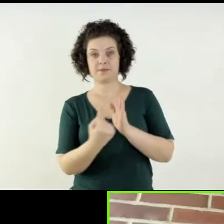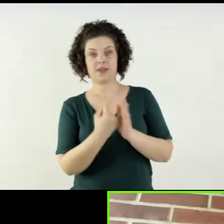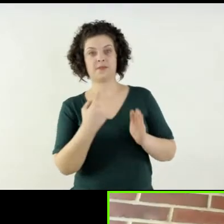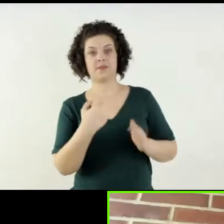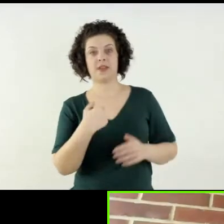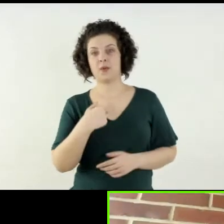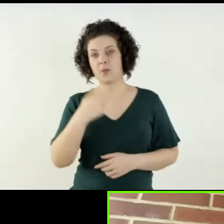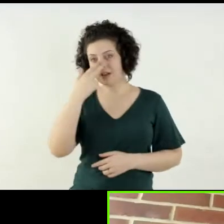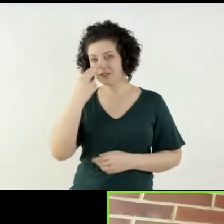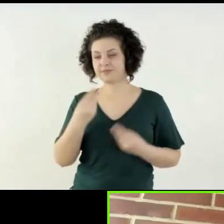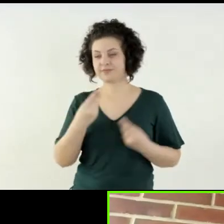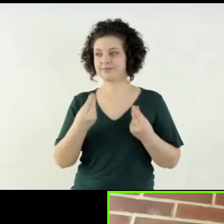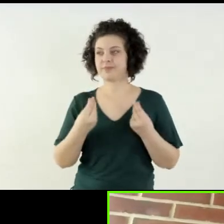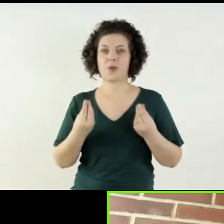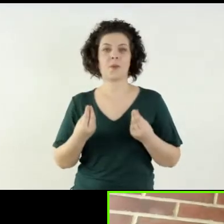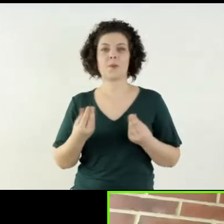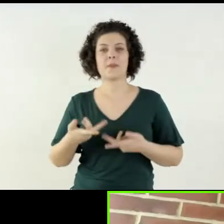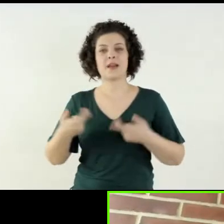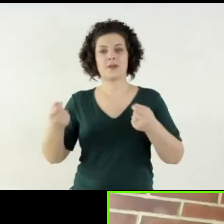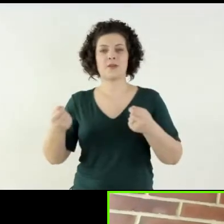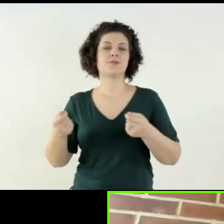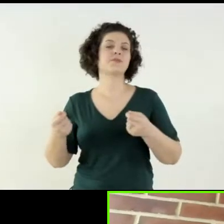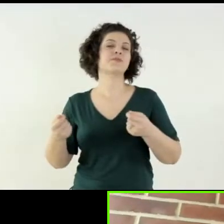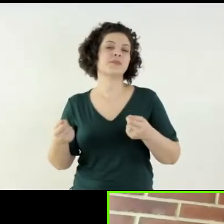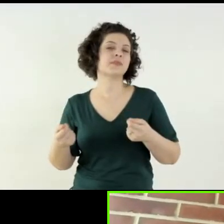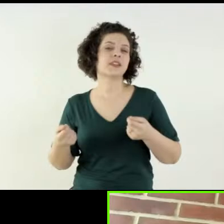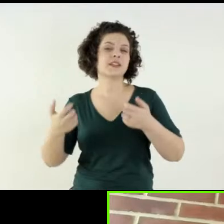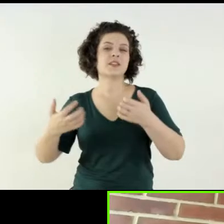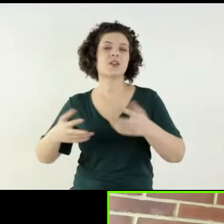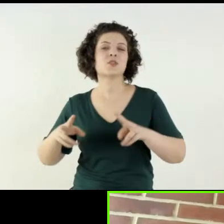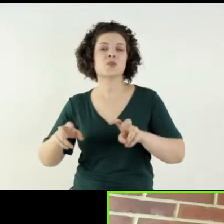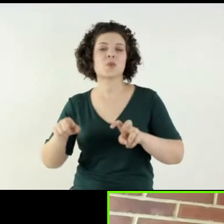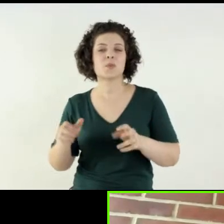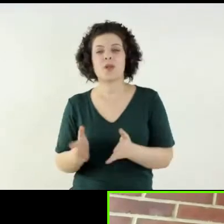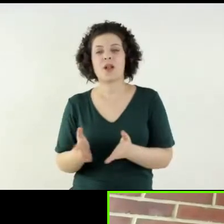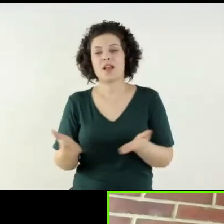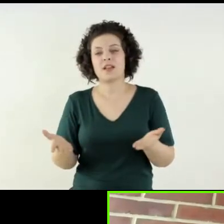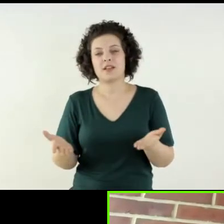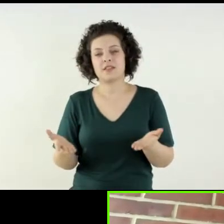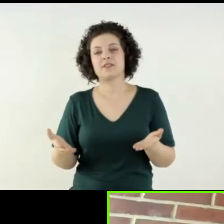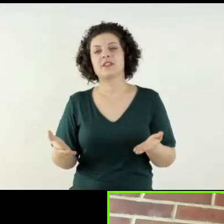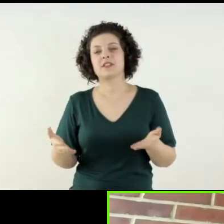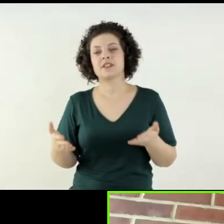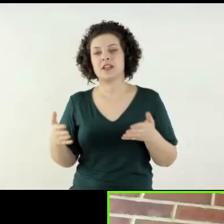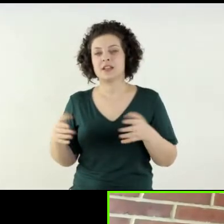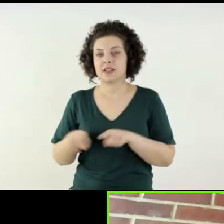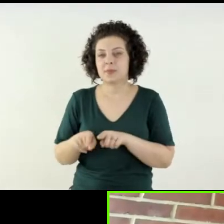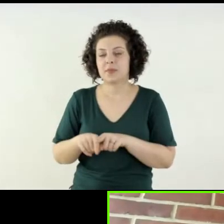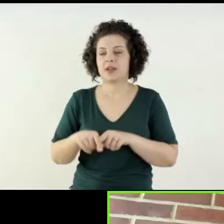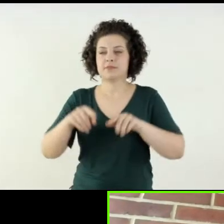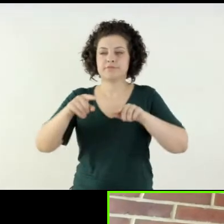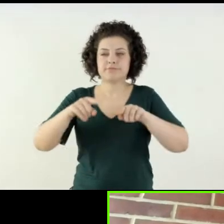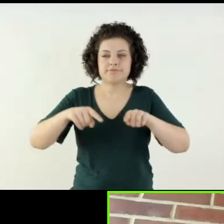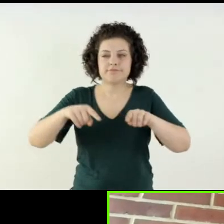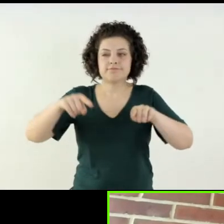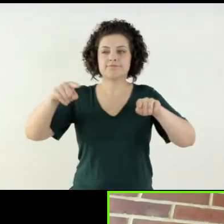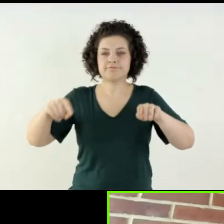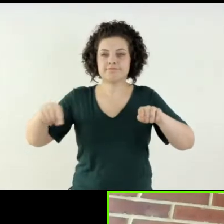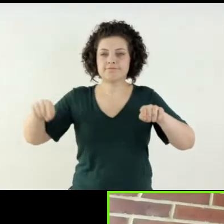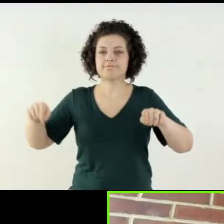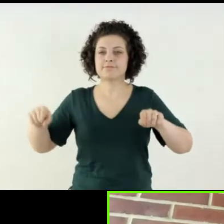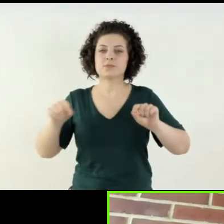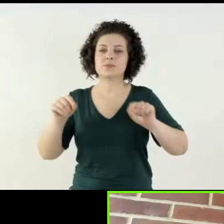know, the complications, the nuances, the desire that fuels the project. So I really appreciate